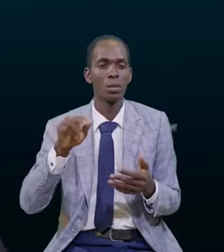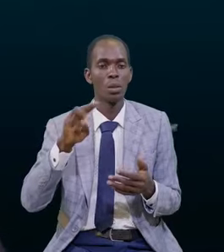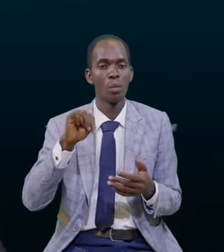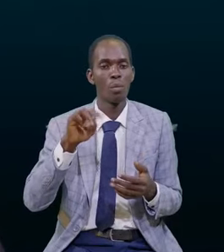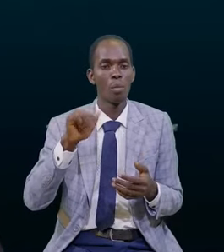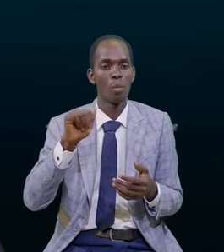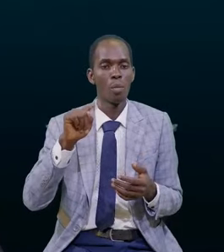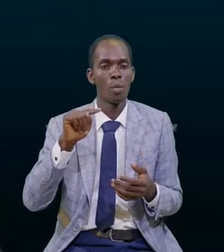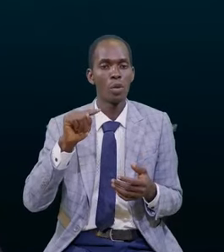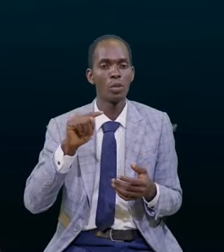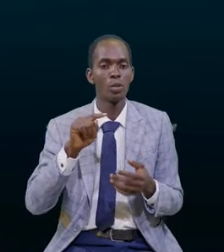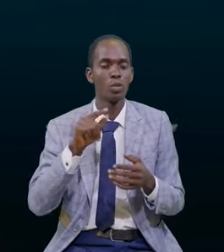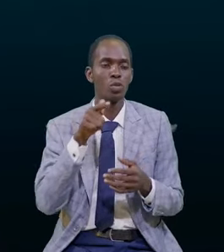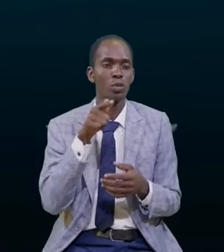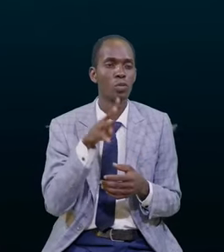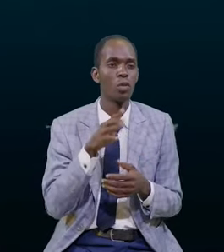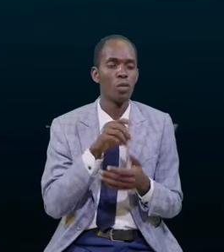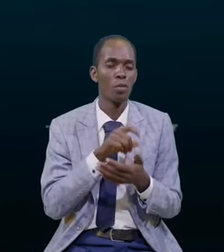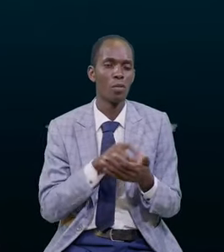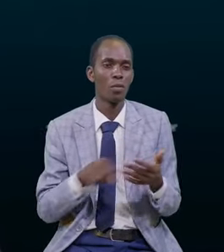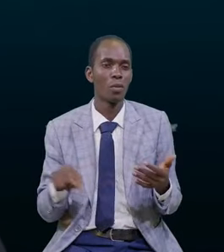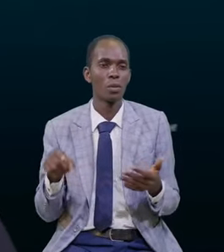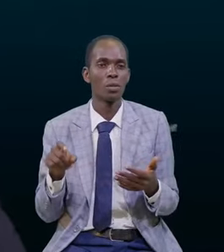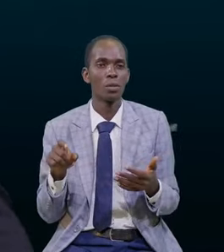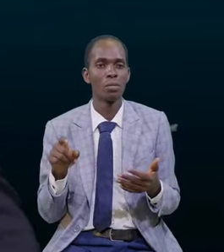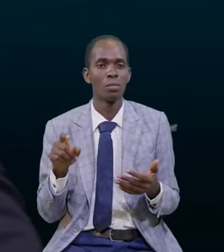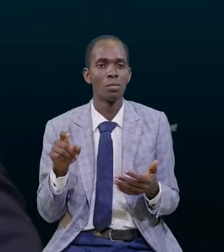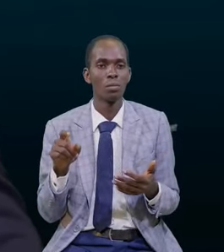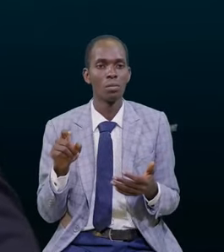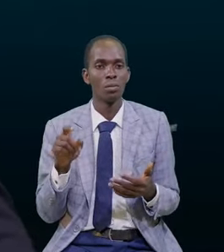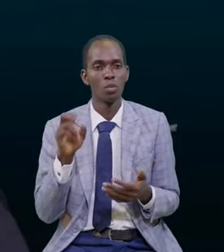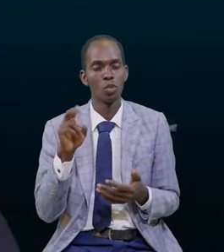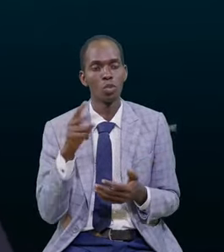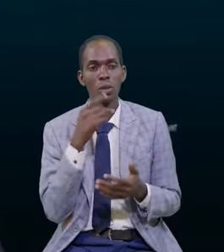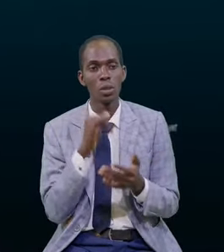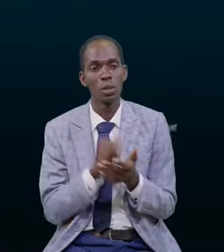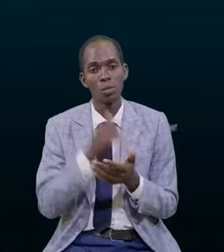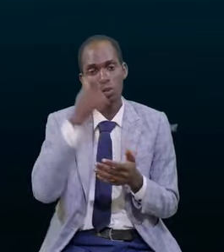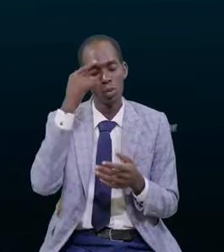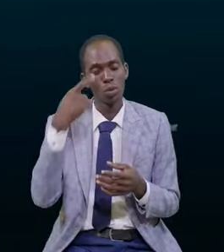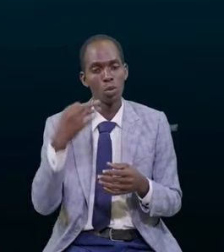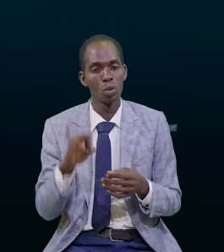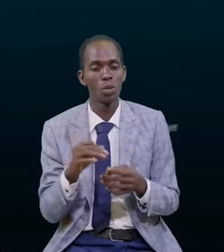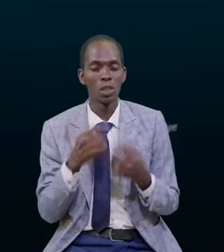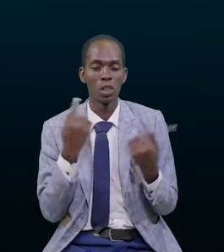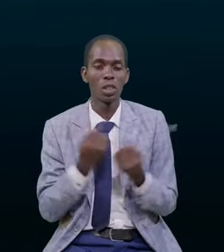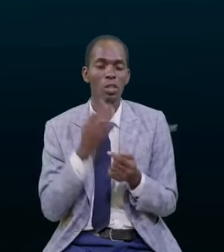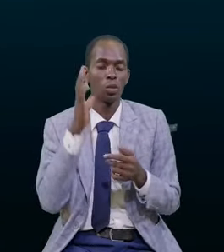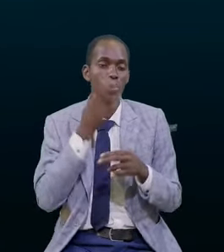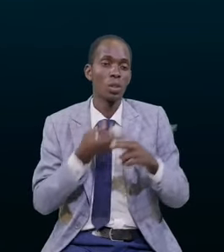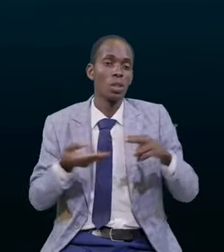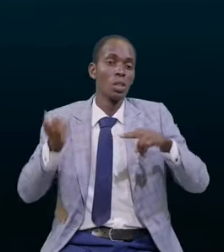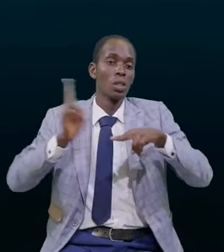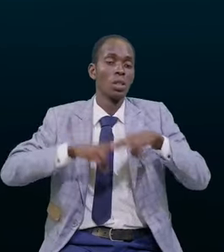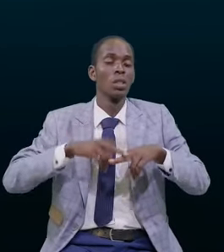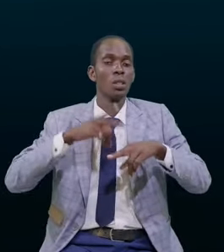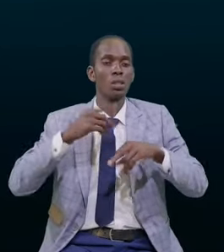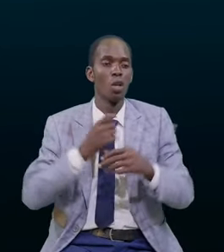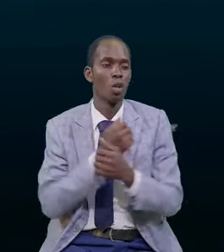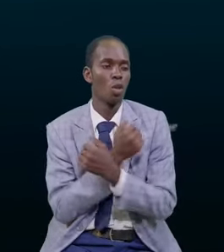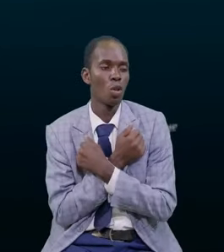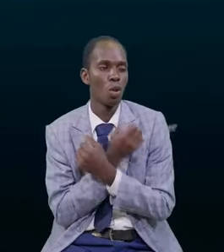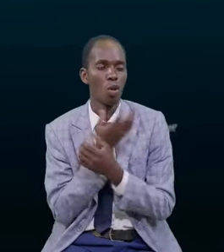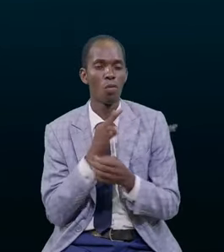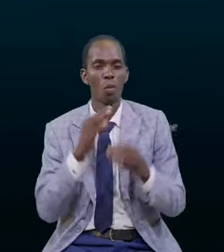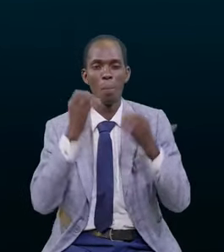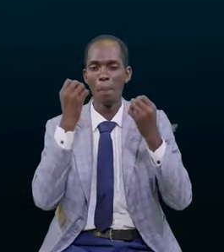because iniquity shall abound the love of many shall work cold because iniquity shall abound the love of